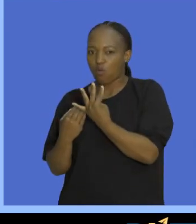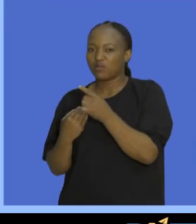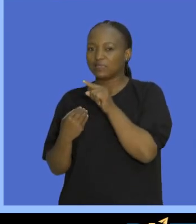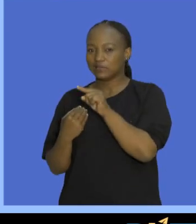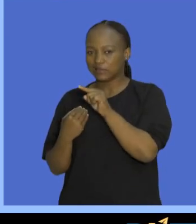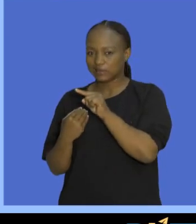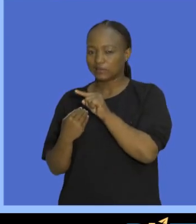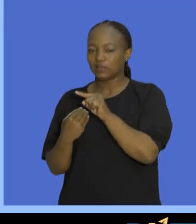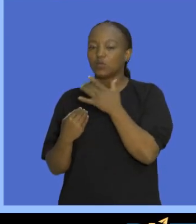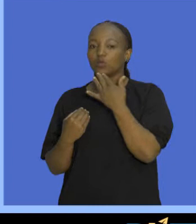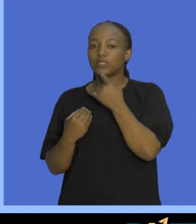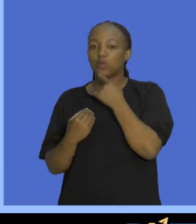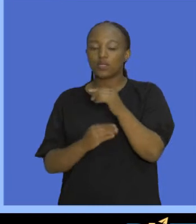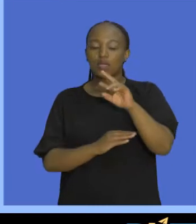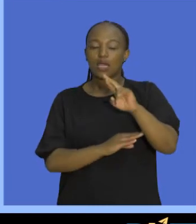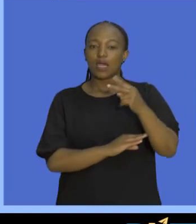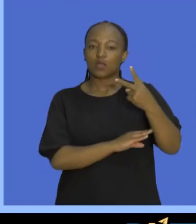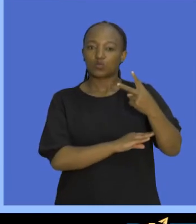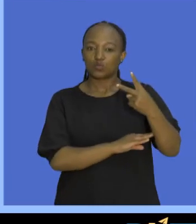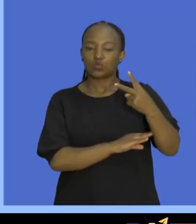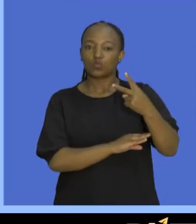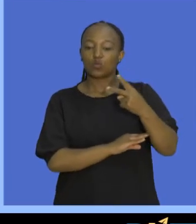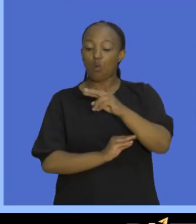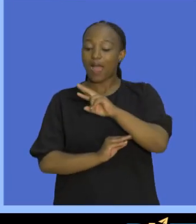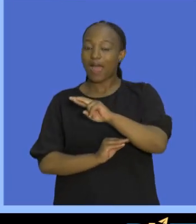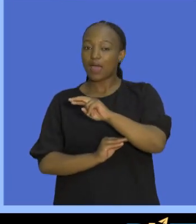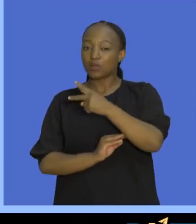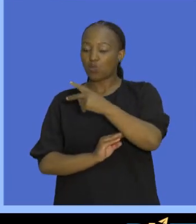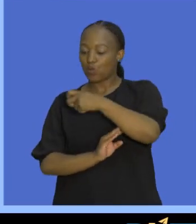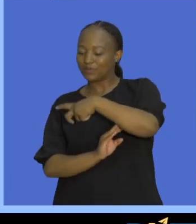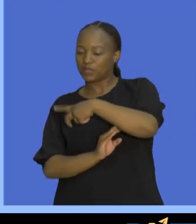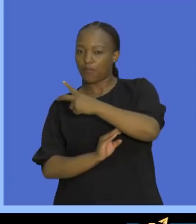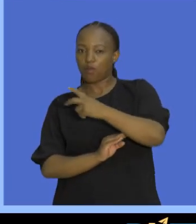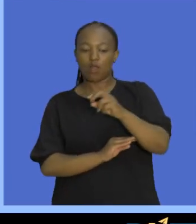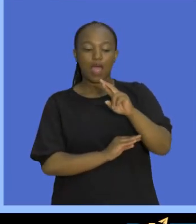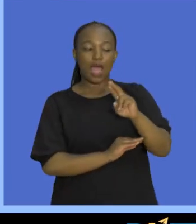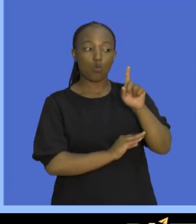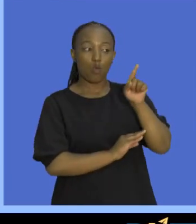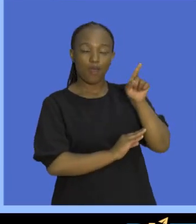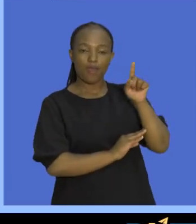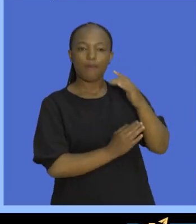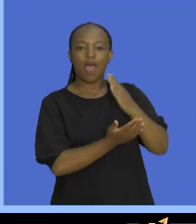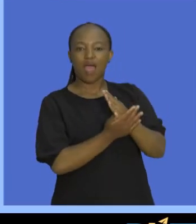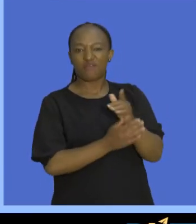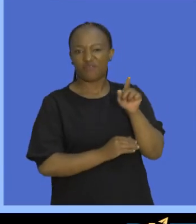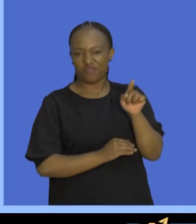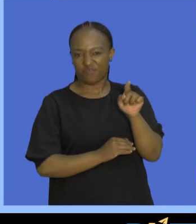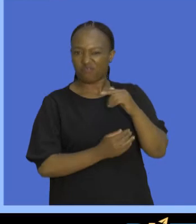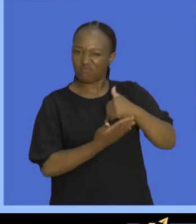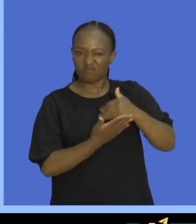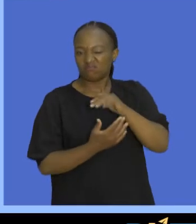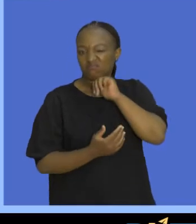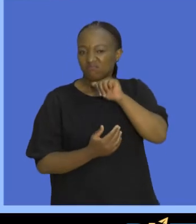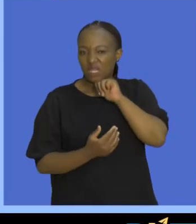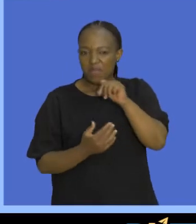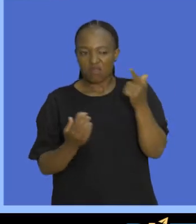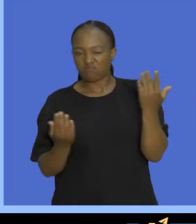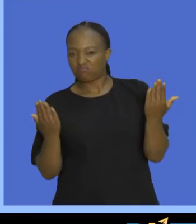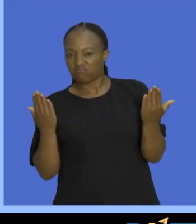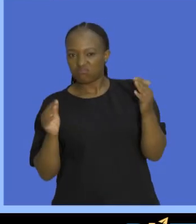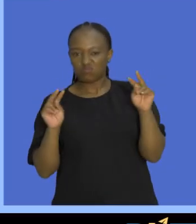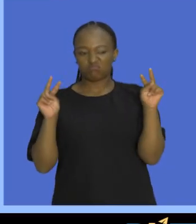say R2 is double R1, or R1 is half R2, whichever way you actually